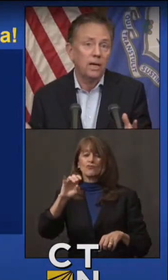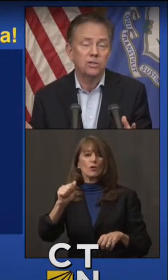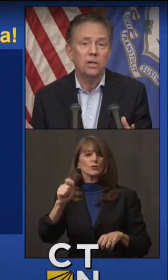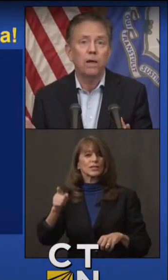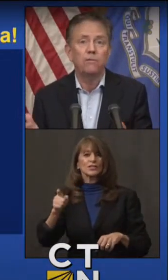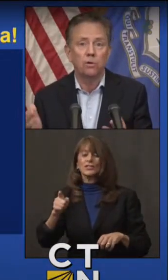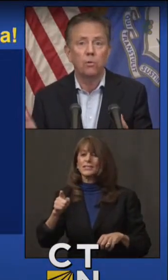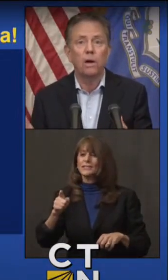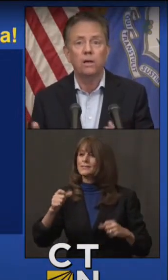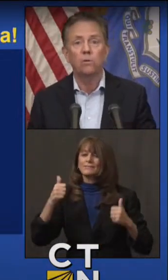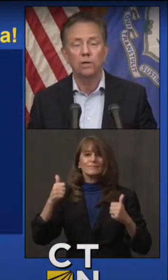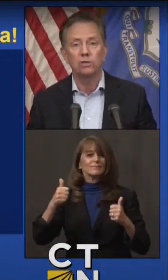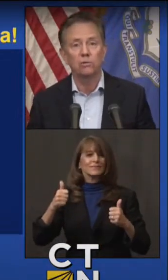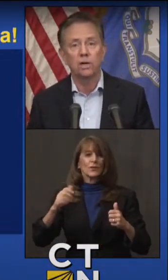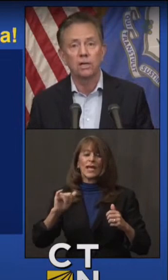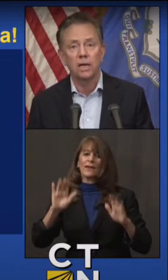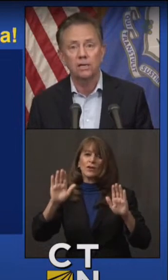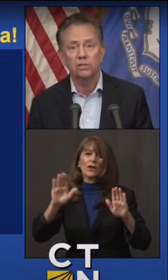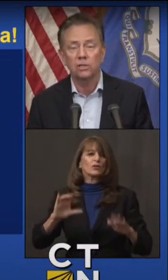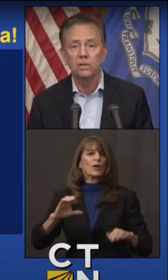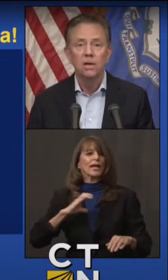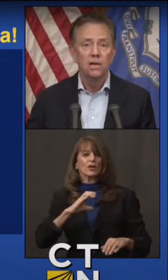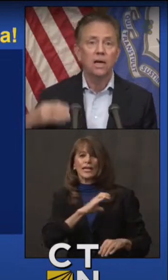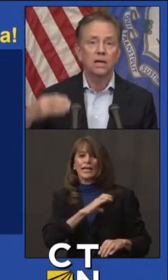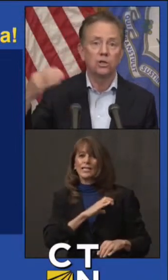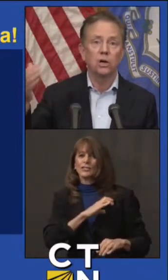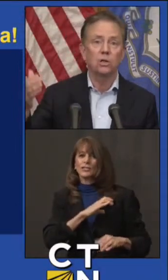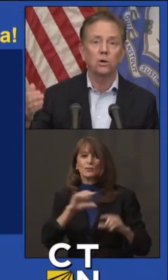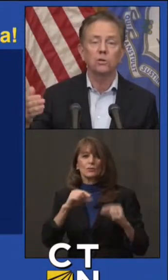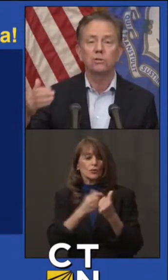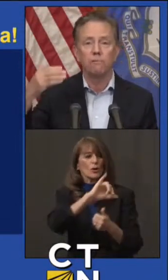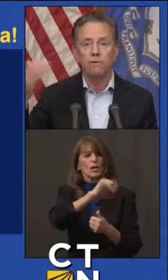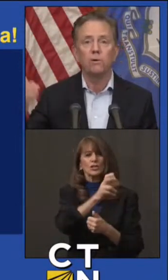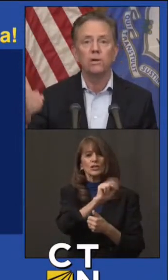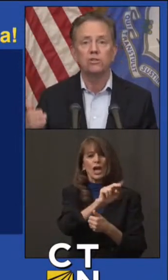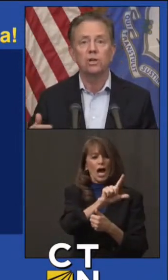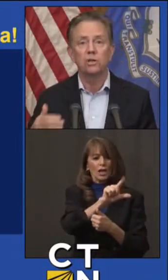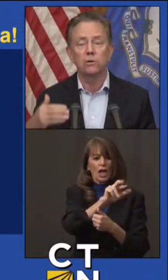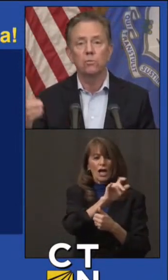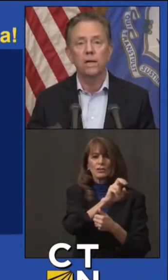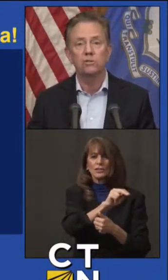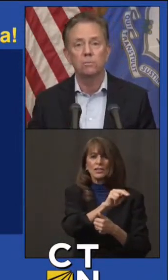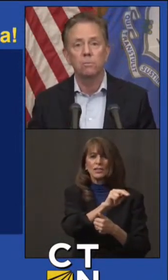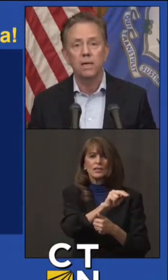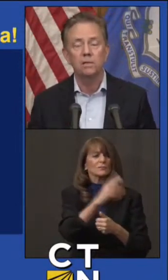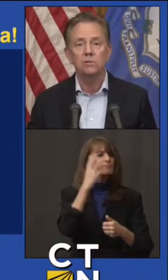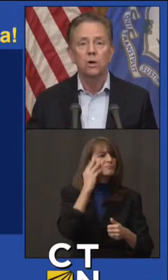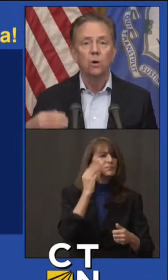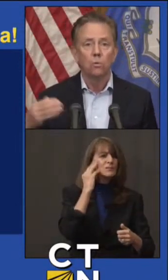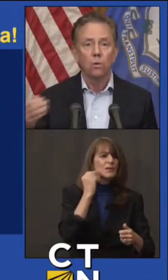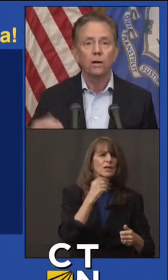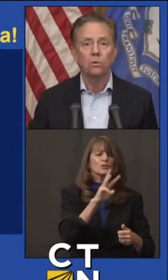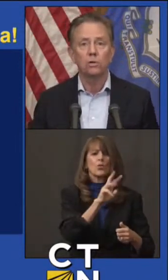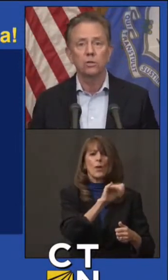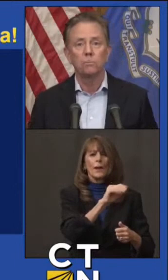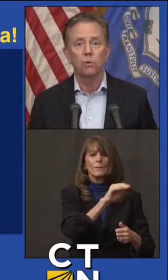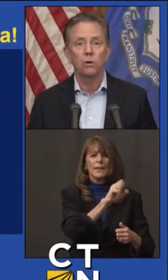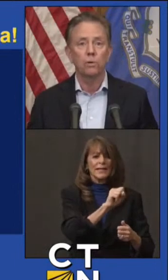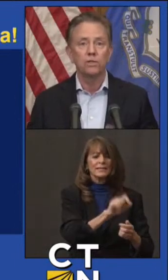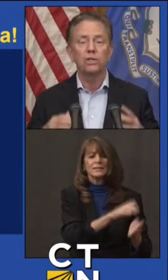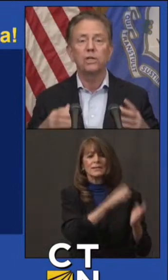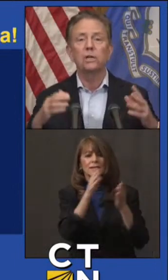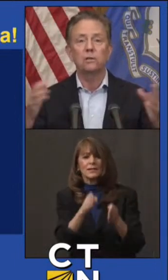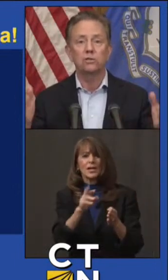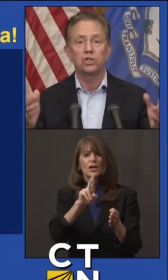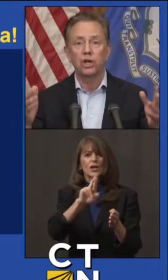got to say, we have a great congressional delegation. You got John Larson, very senior in Ways and Means. Right across the border,